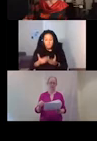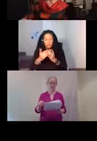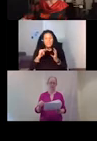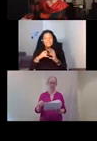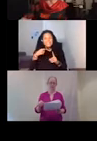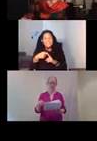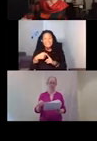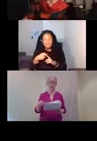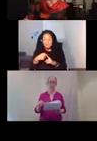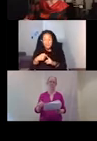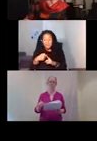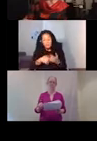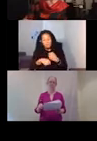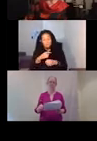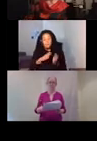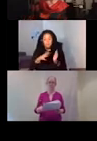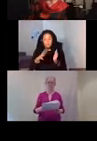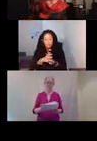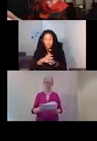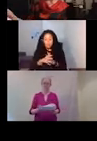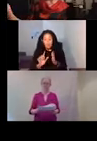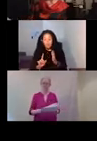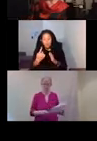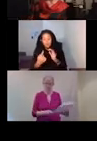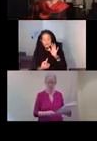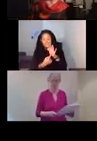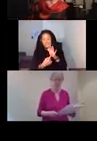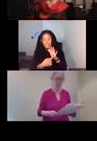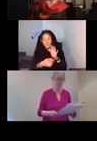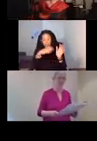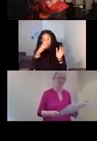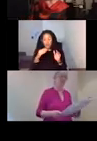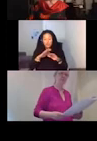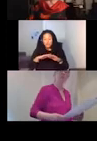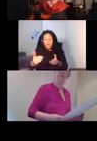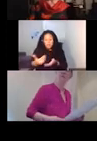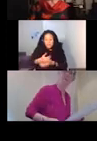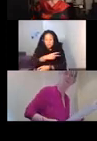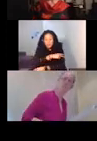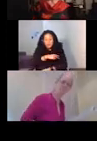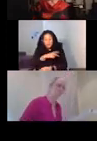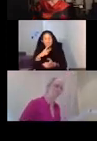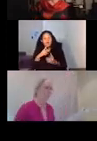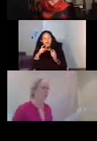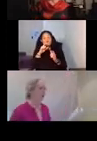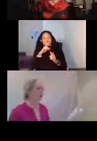Kitts, became a midwife and the first senior nurse child protection officer for